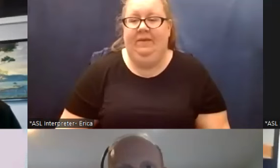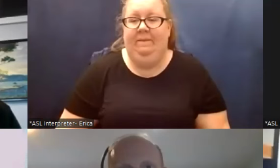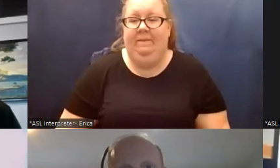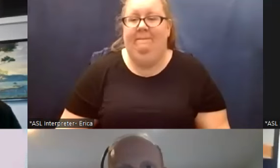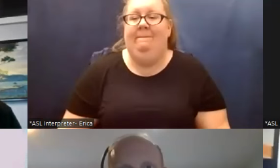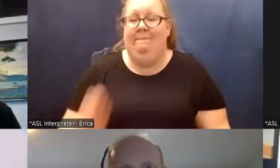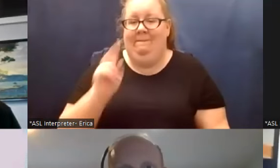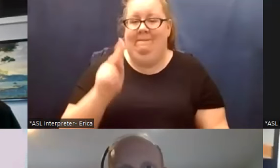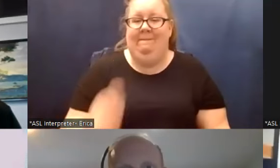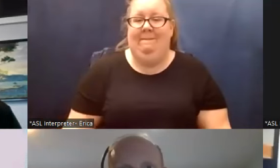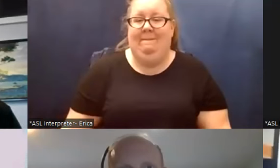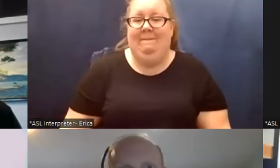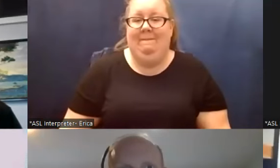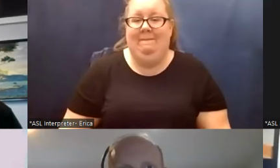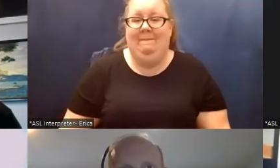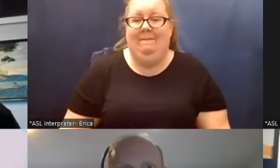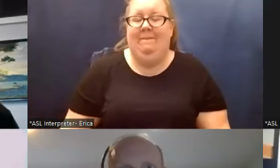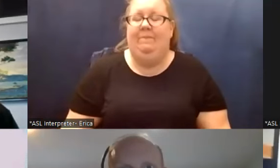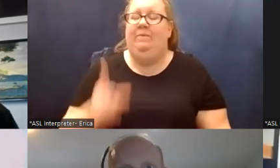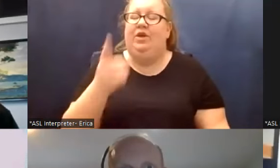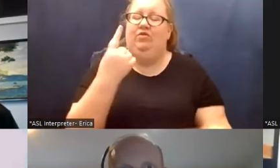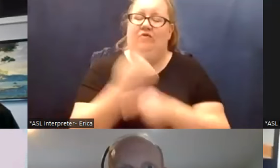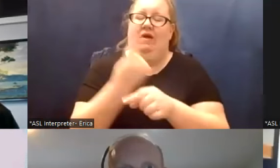All right. So you're right.